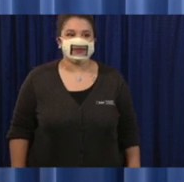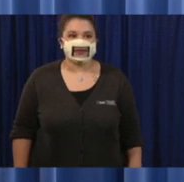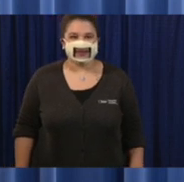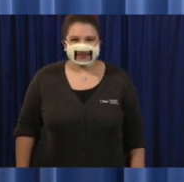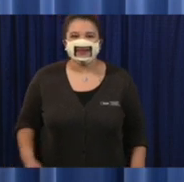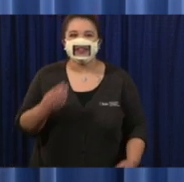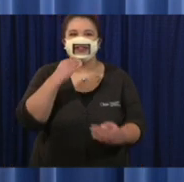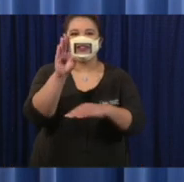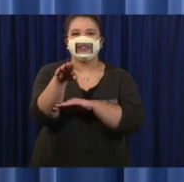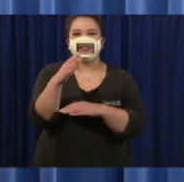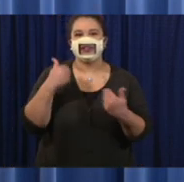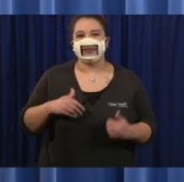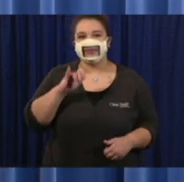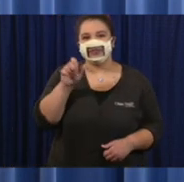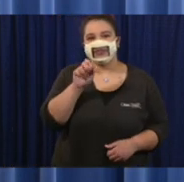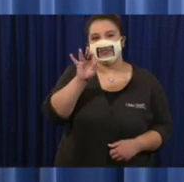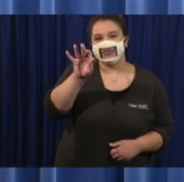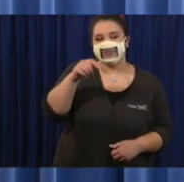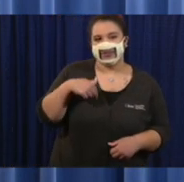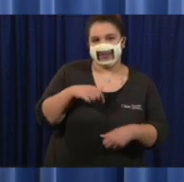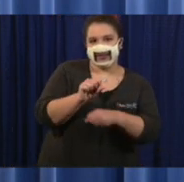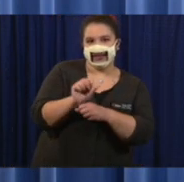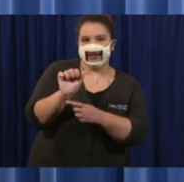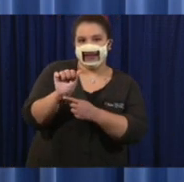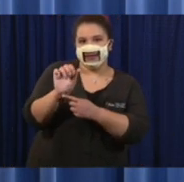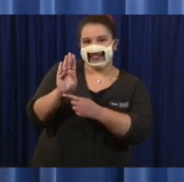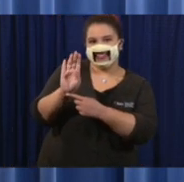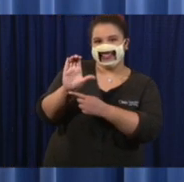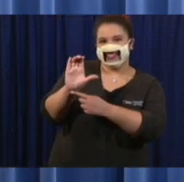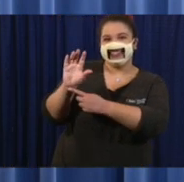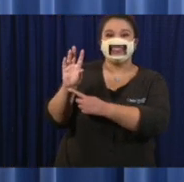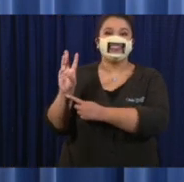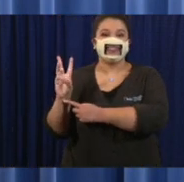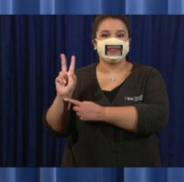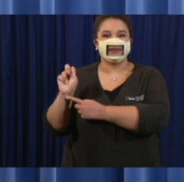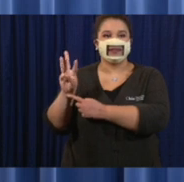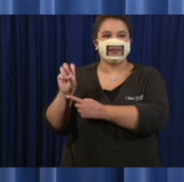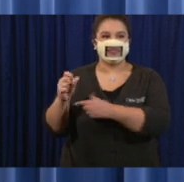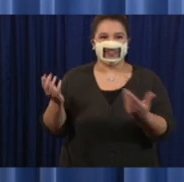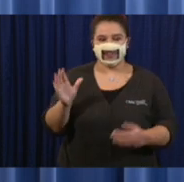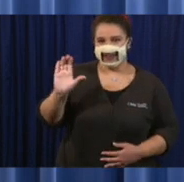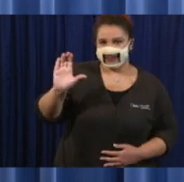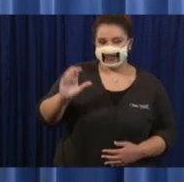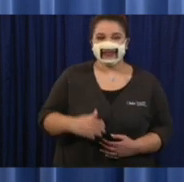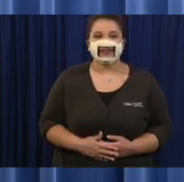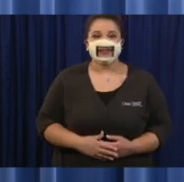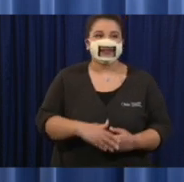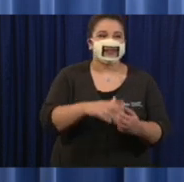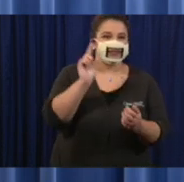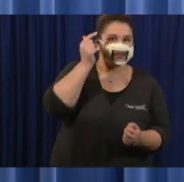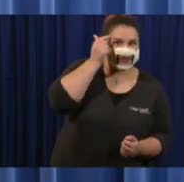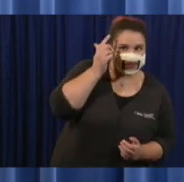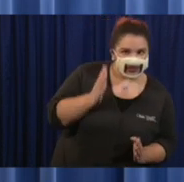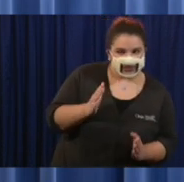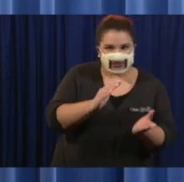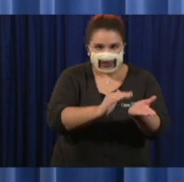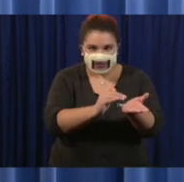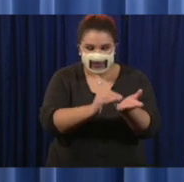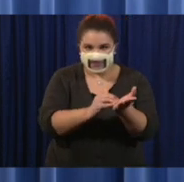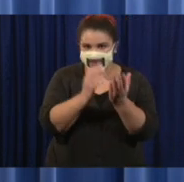Good afternoon, Jeff Reddick from ABC 6 News here in Columbus. Both the governor and Dr. Acton, there are reports out now